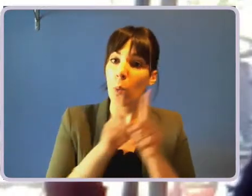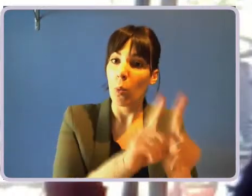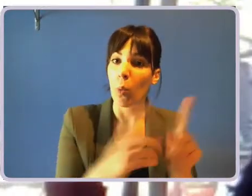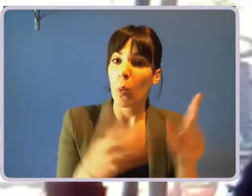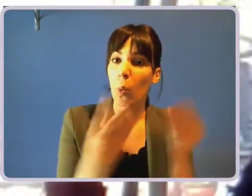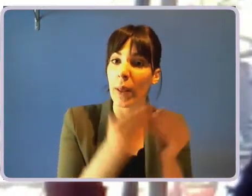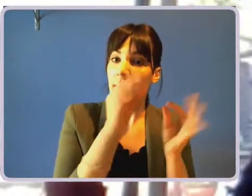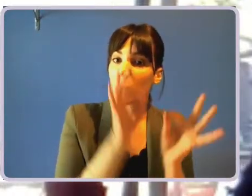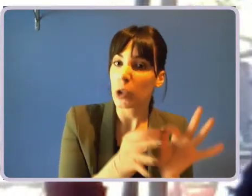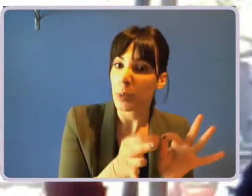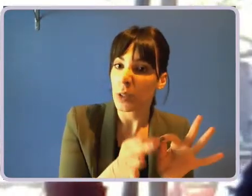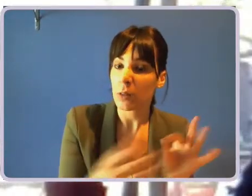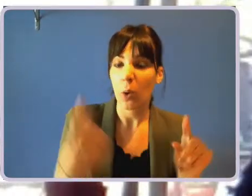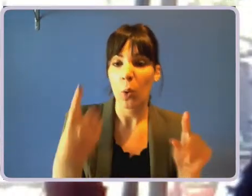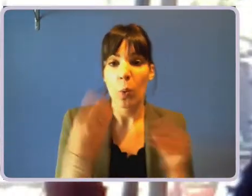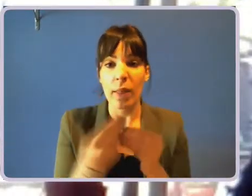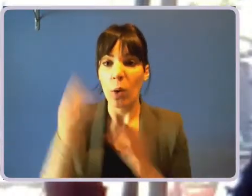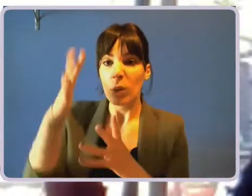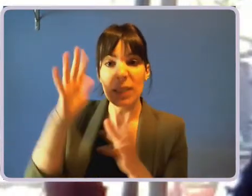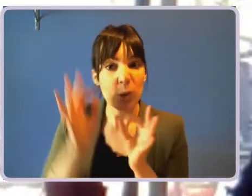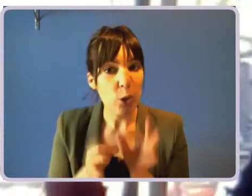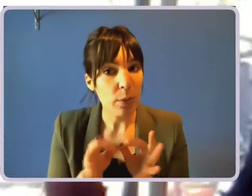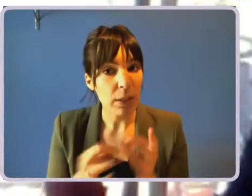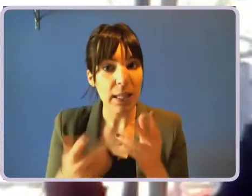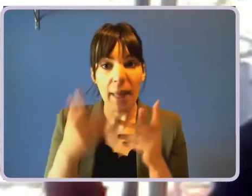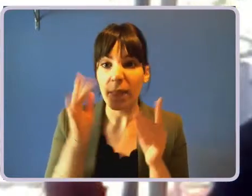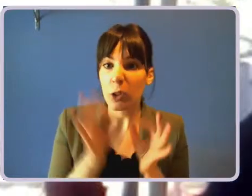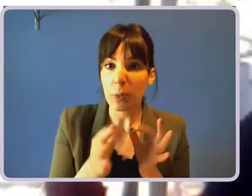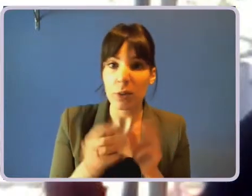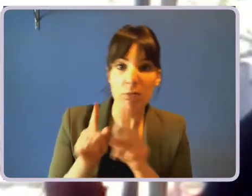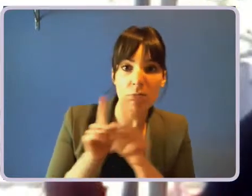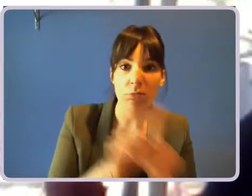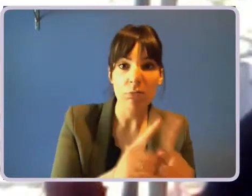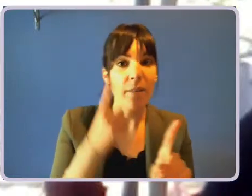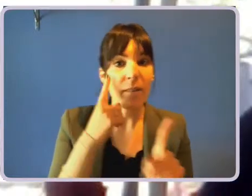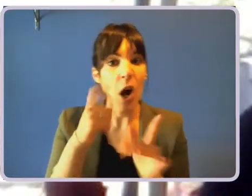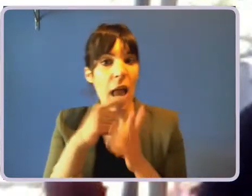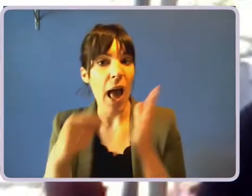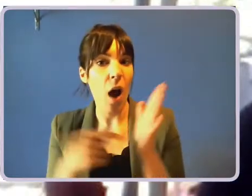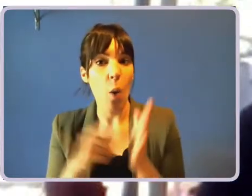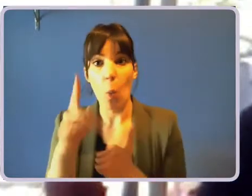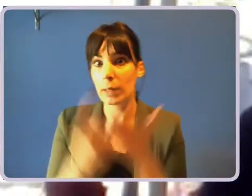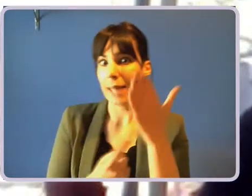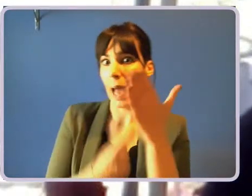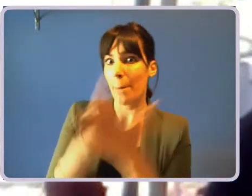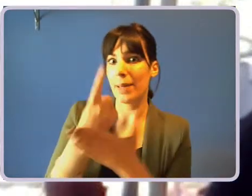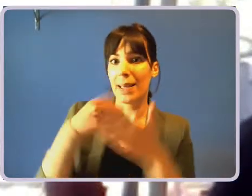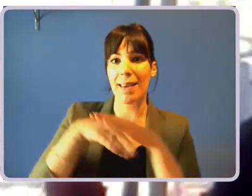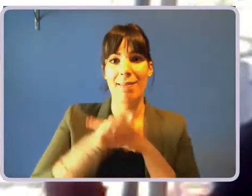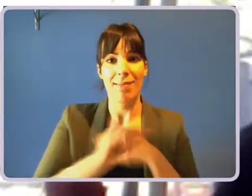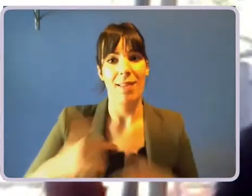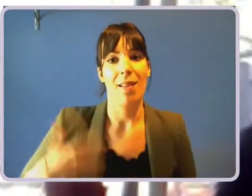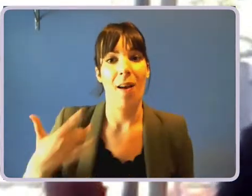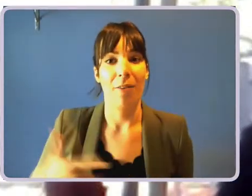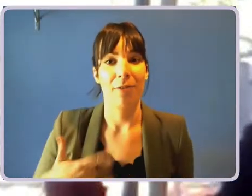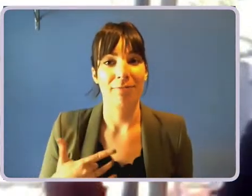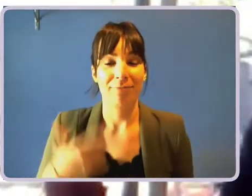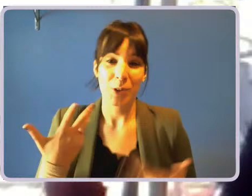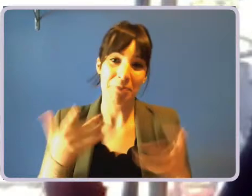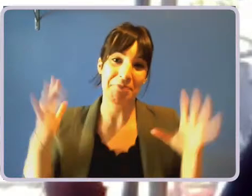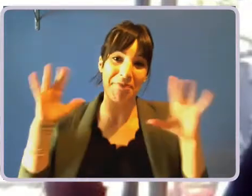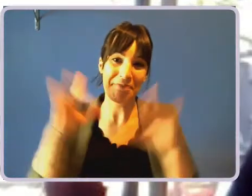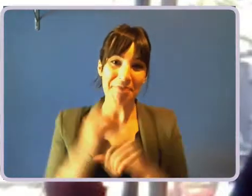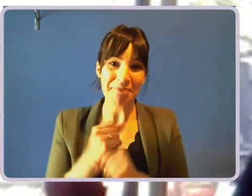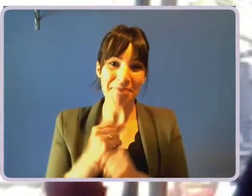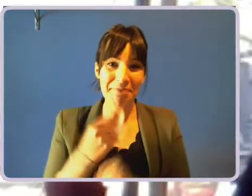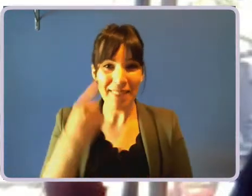and what was needed on the ground. I suppose that's in a nutshell. I think just a personal